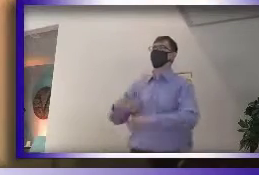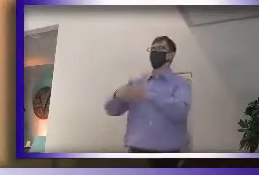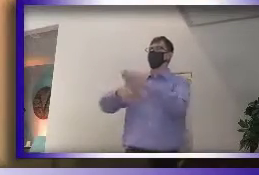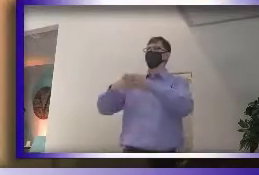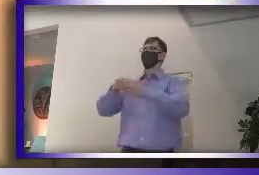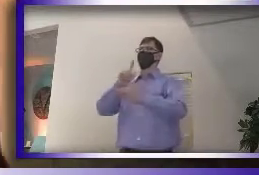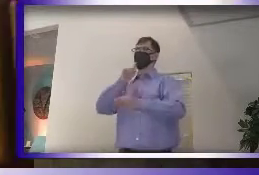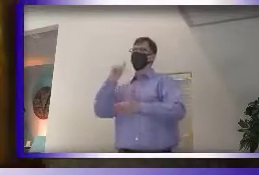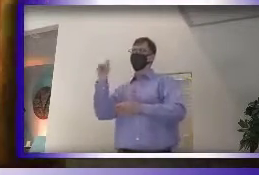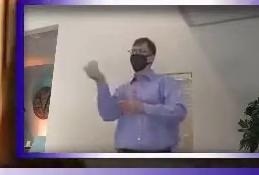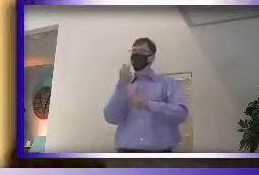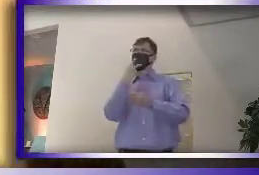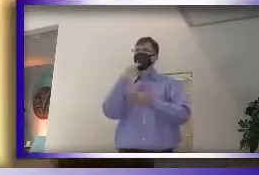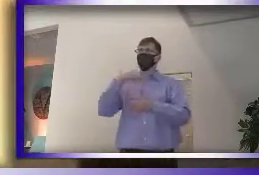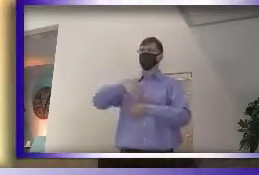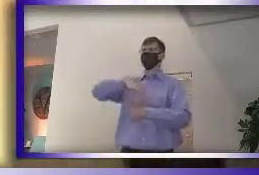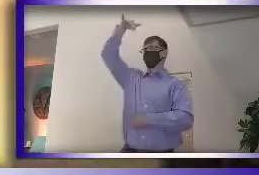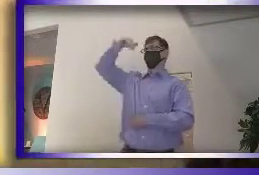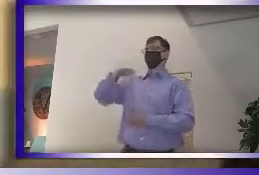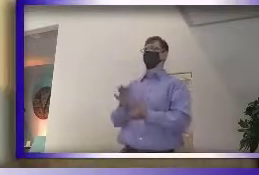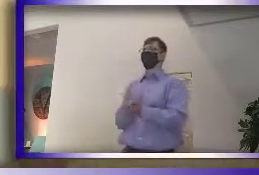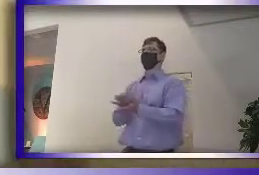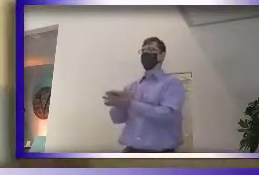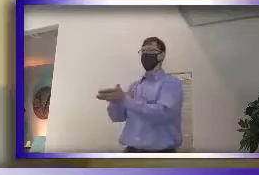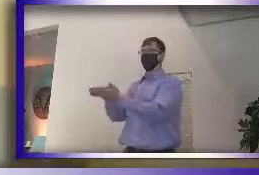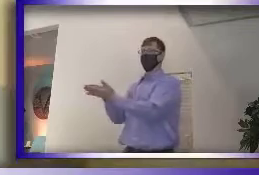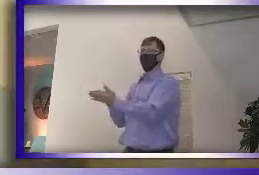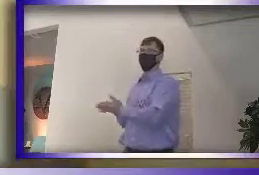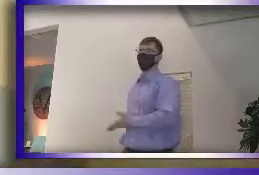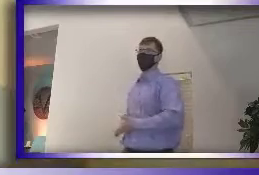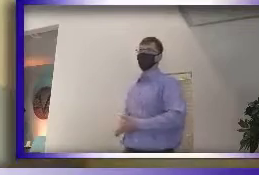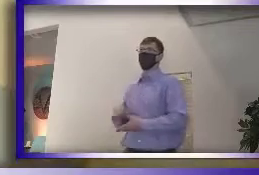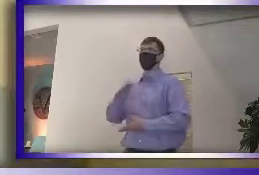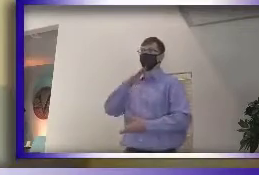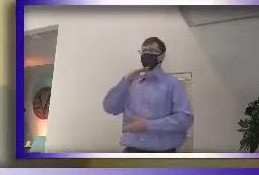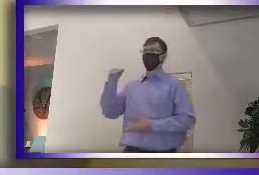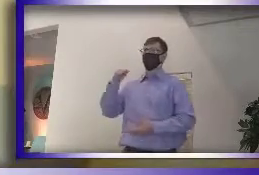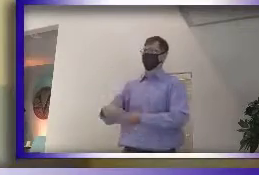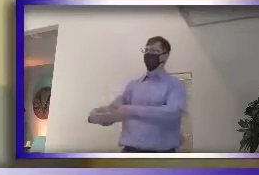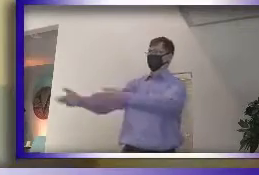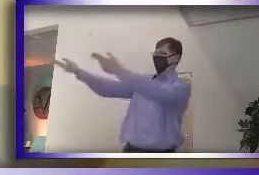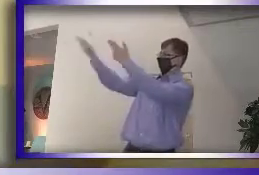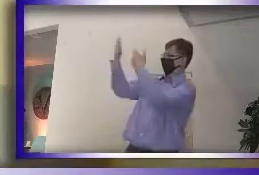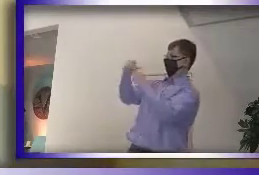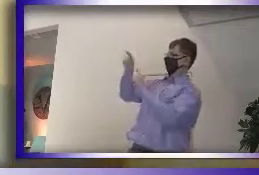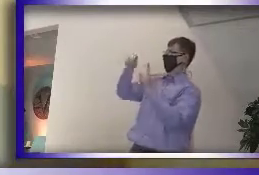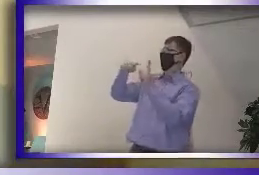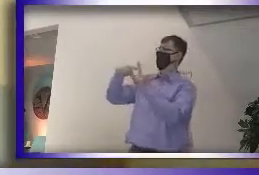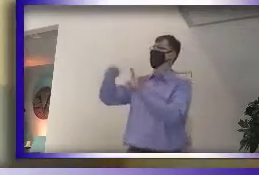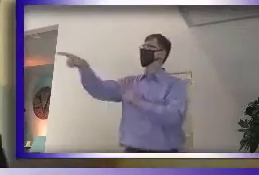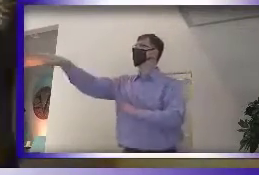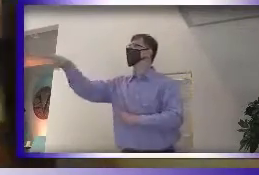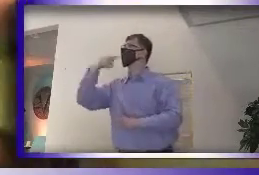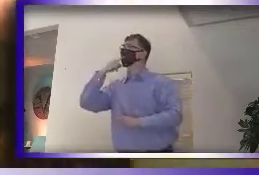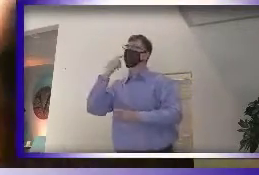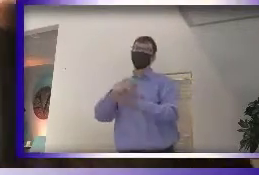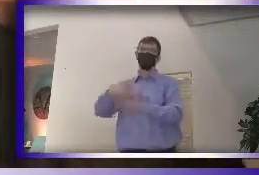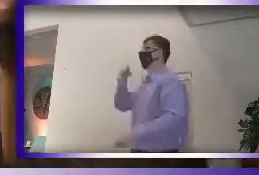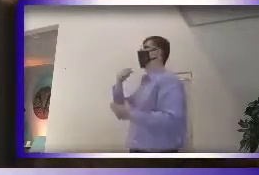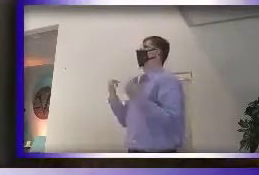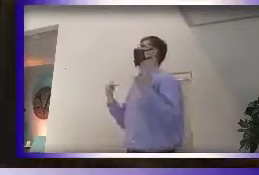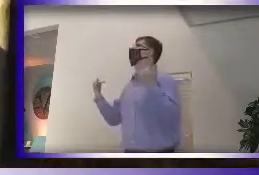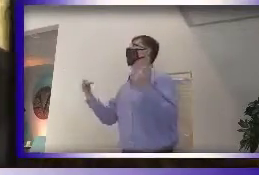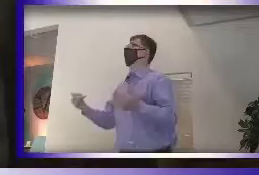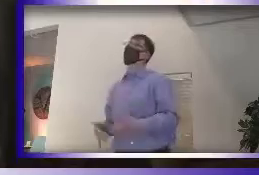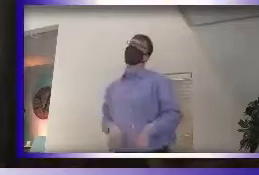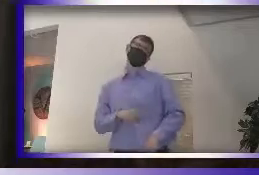that. What name do you call on, and what does it represent to you? Auntie Helen happened to like me because I purposely took Spanish so